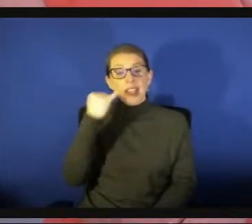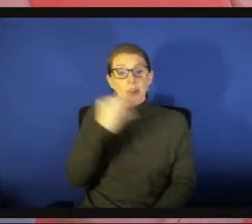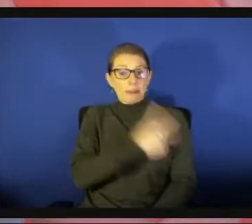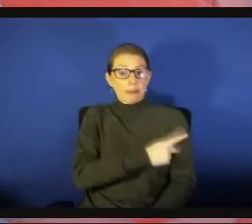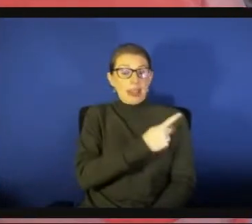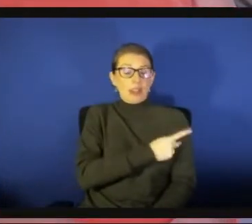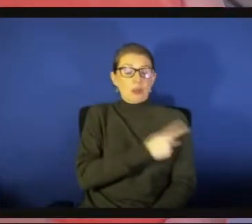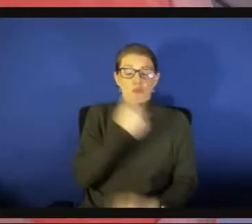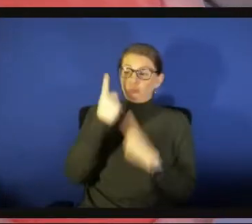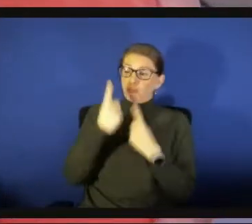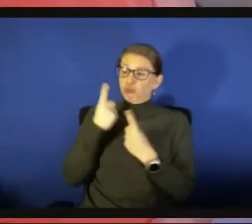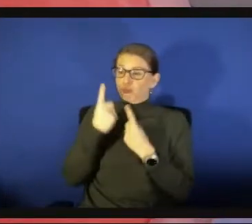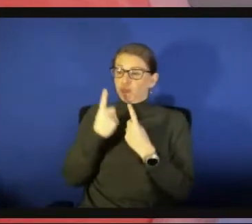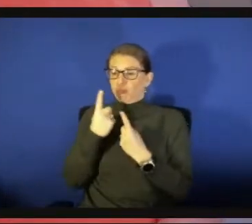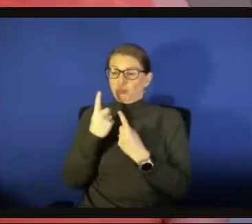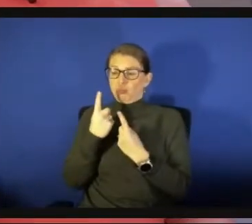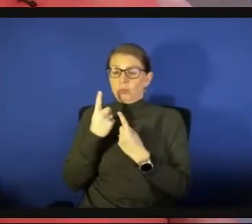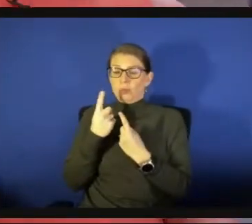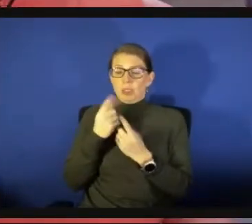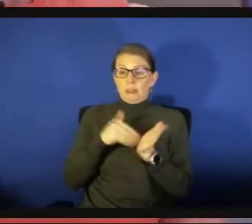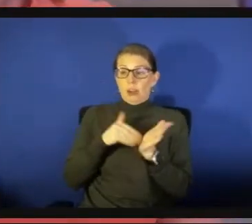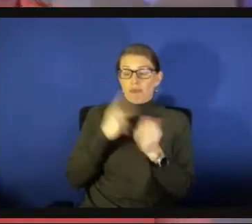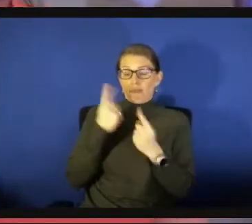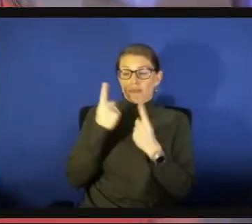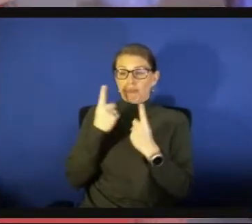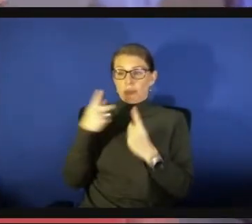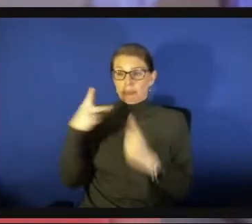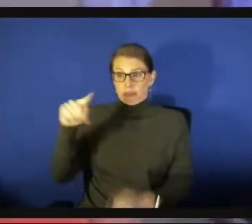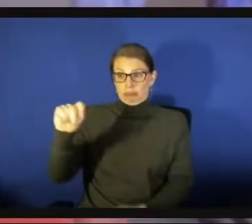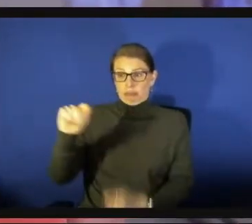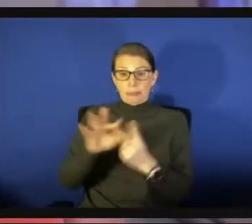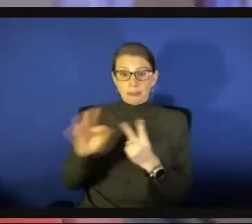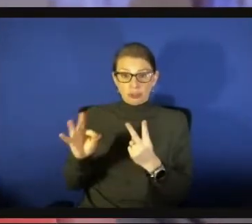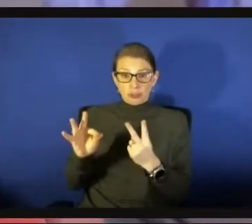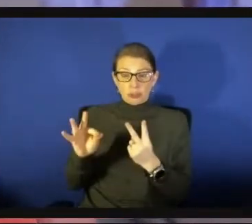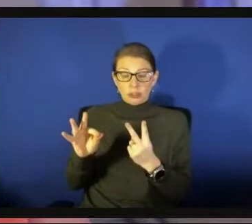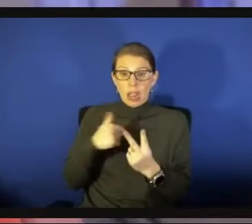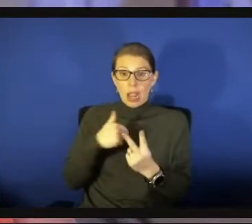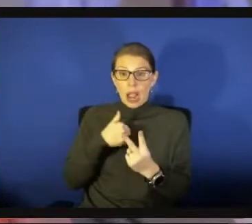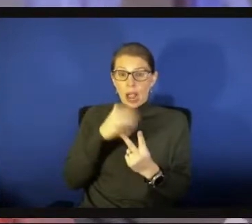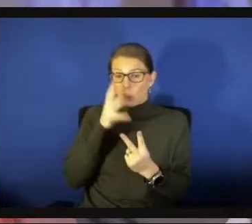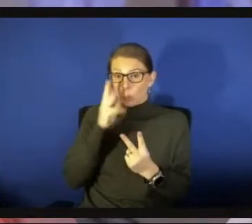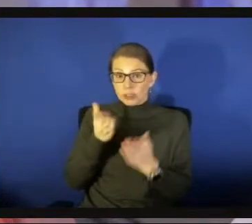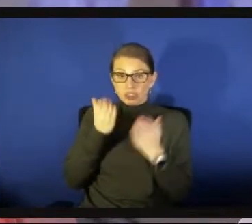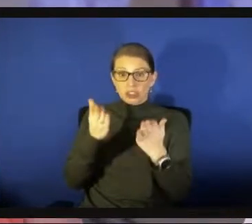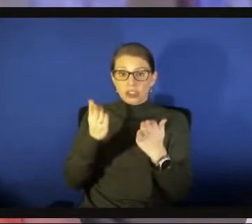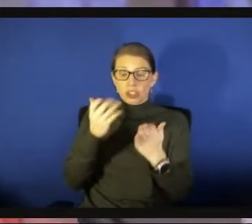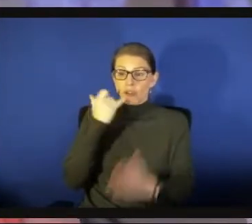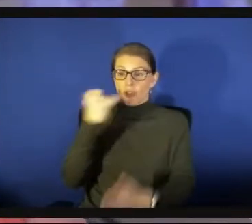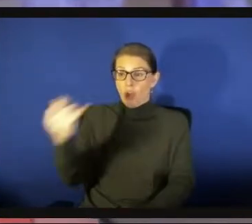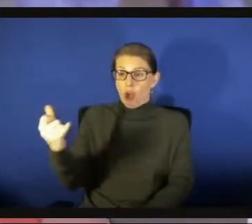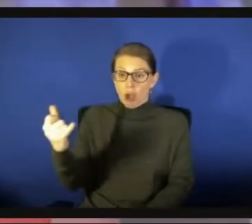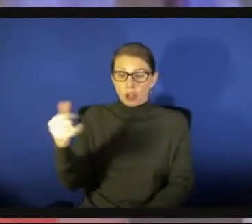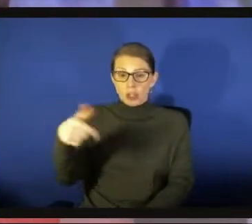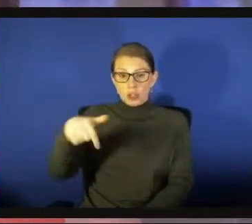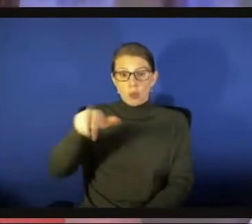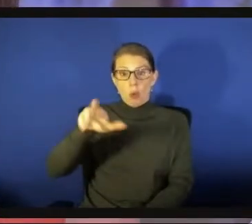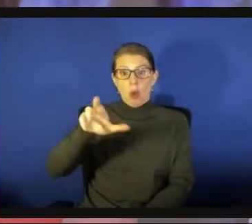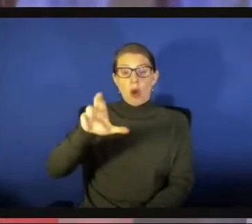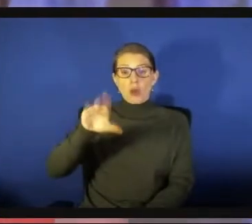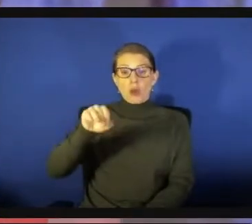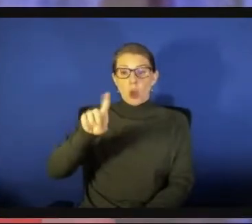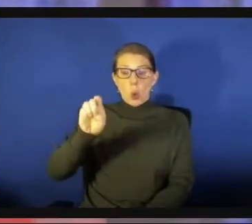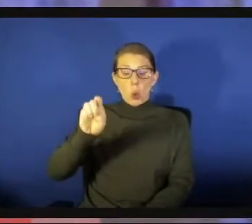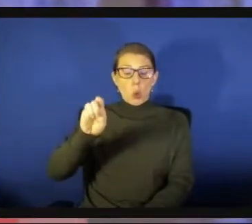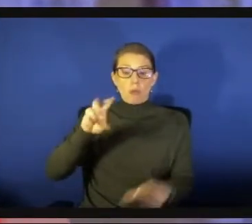wondering, or if their physician is wondering whether proton therapy is an option, I would suggest that they just click on that QR code, just let